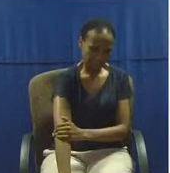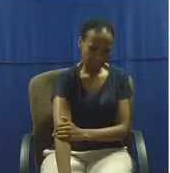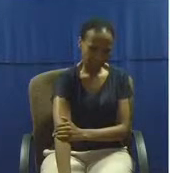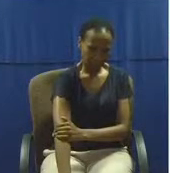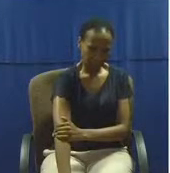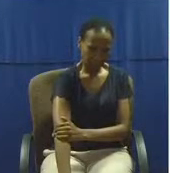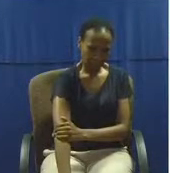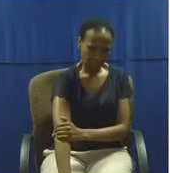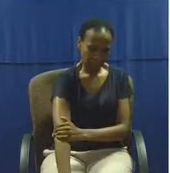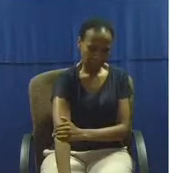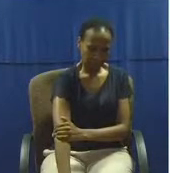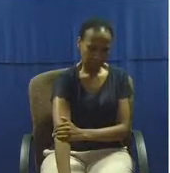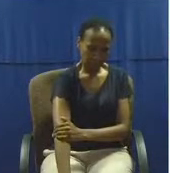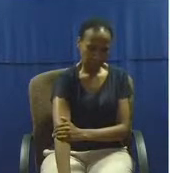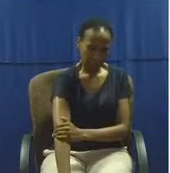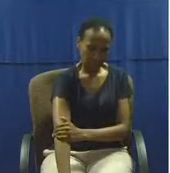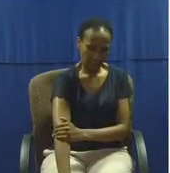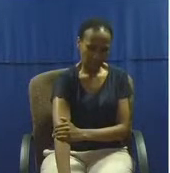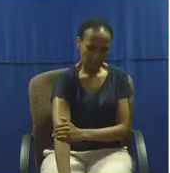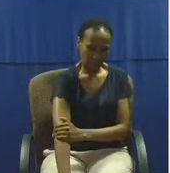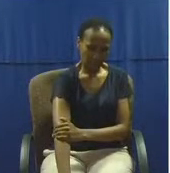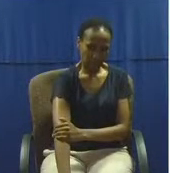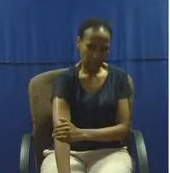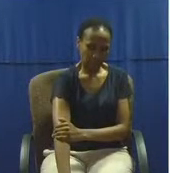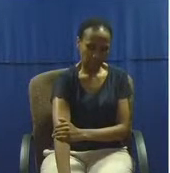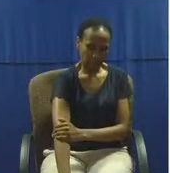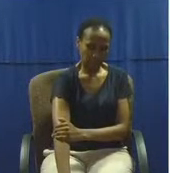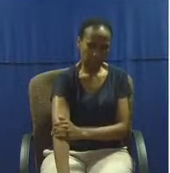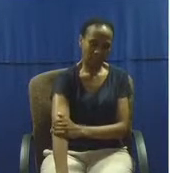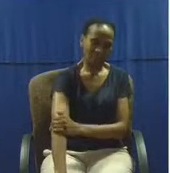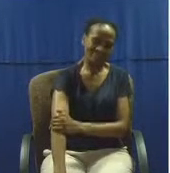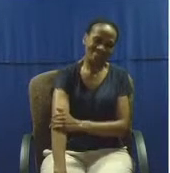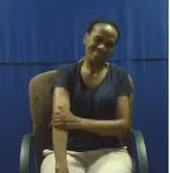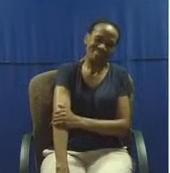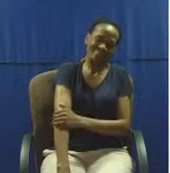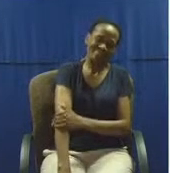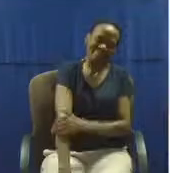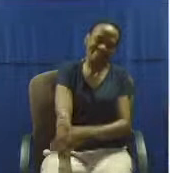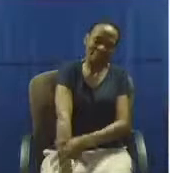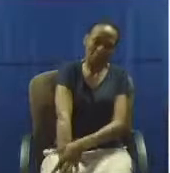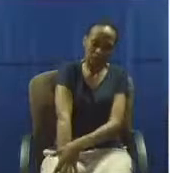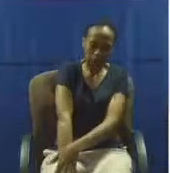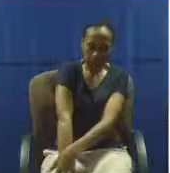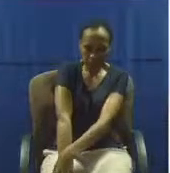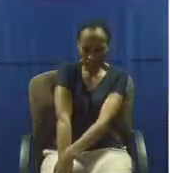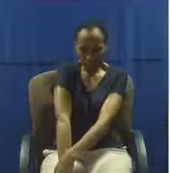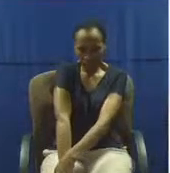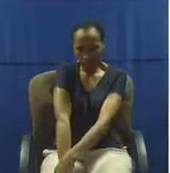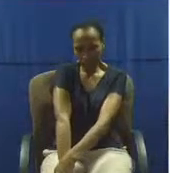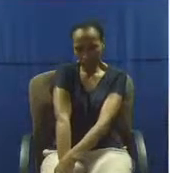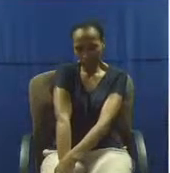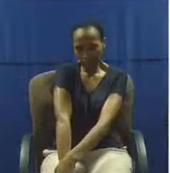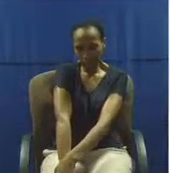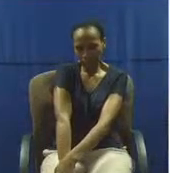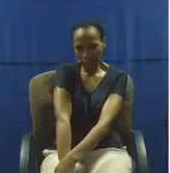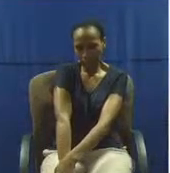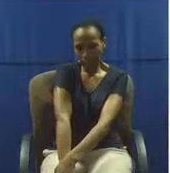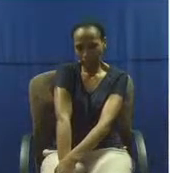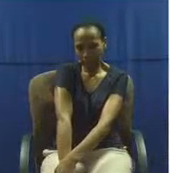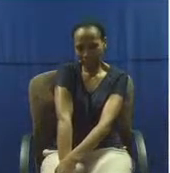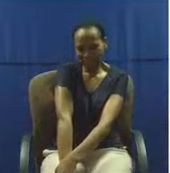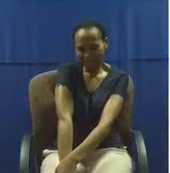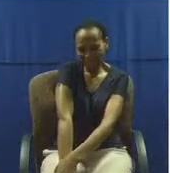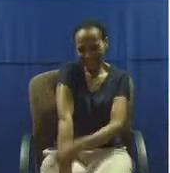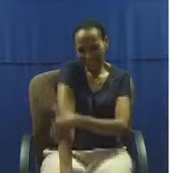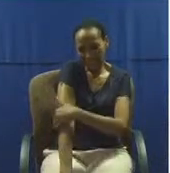when you have power to appoint ministers, you do so in the best interest of our people. It's not a power